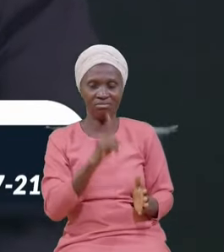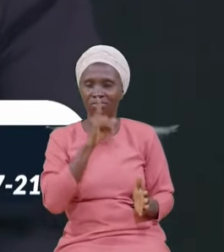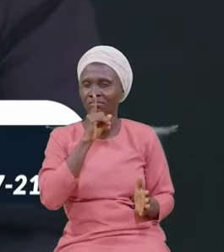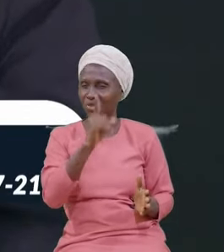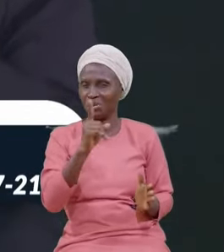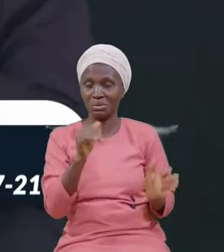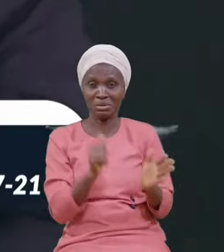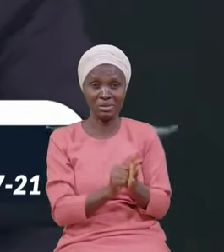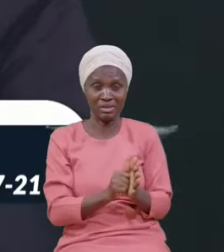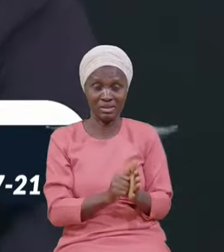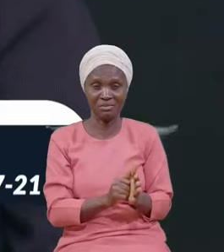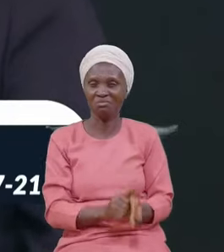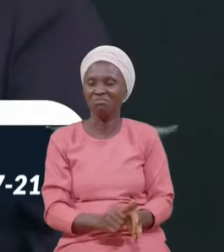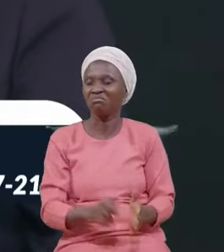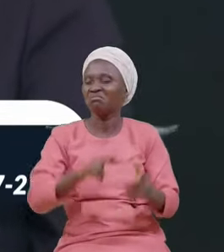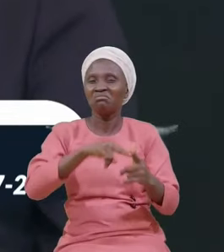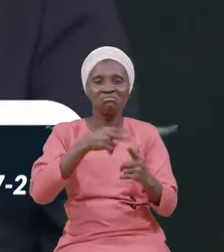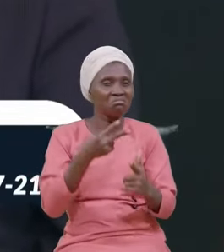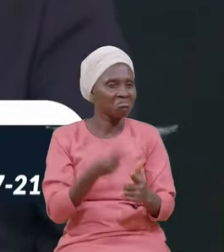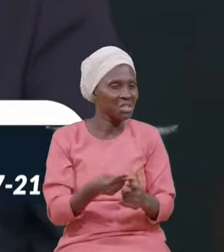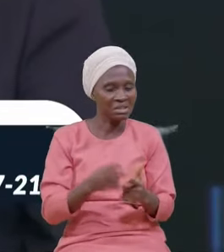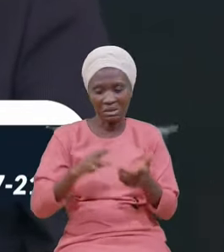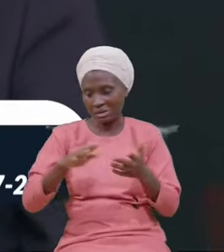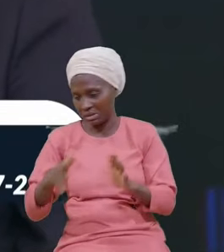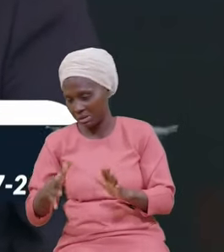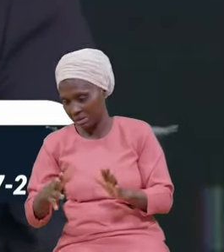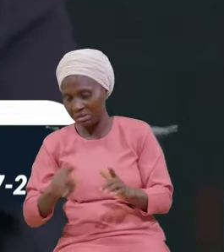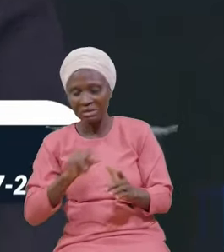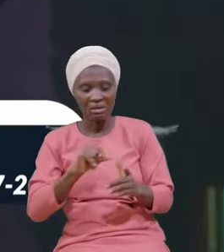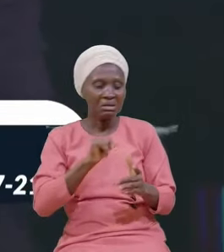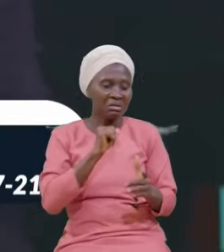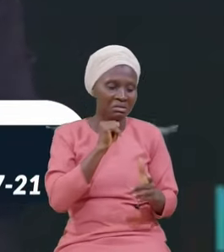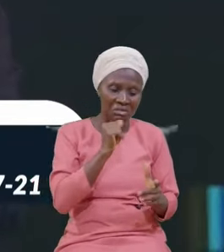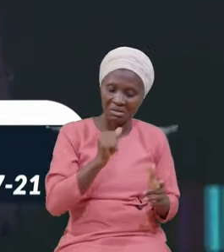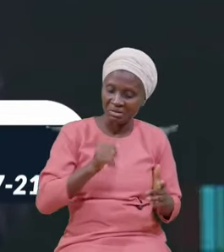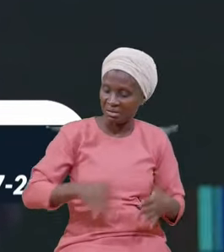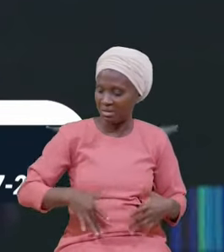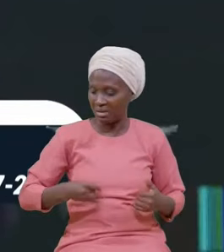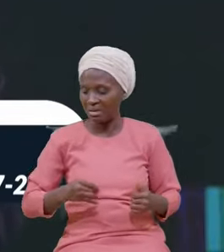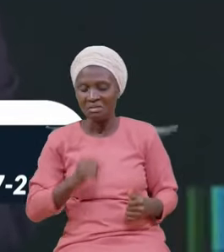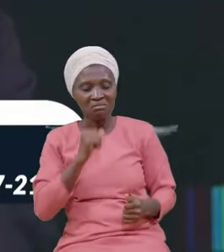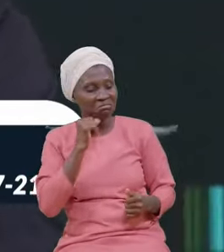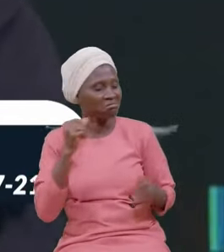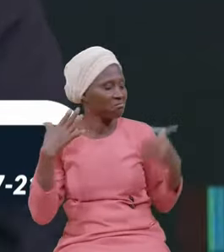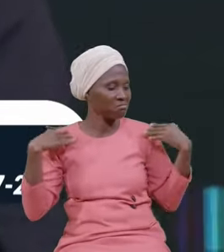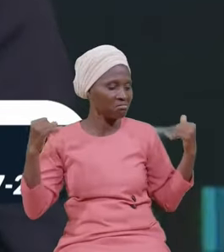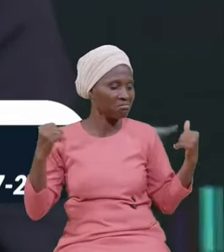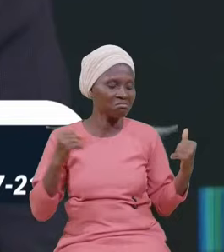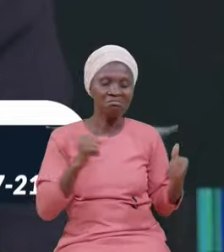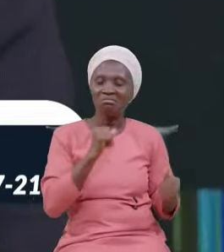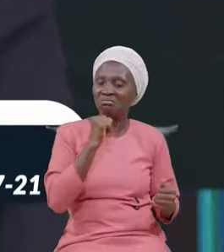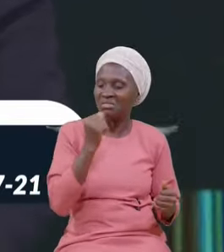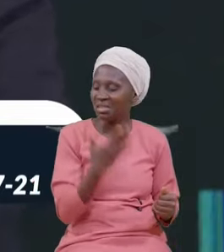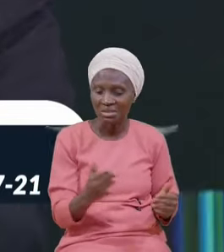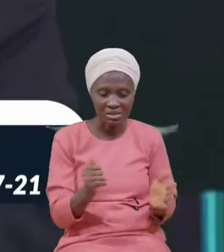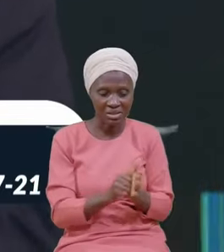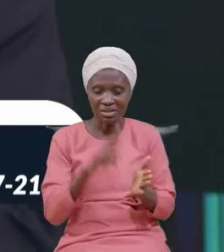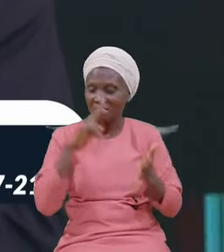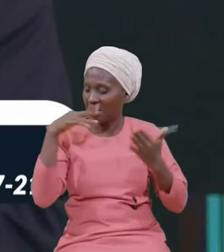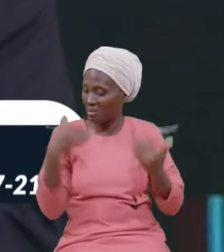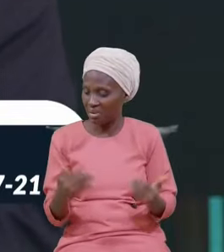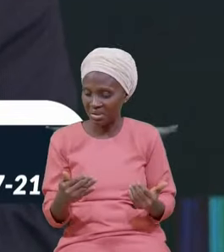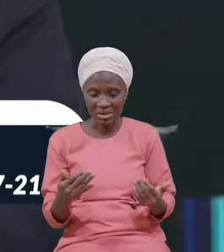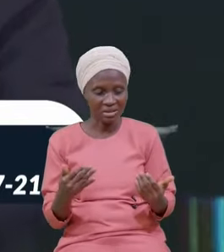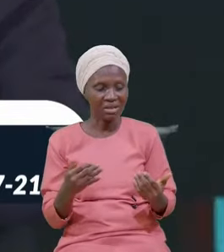life No Angels no principalities no powers no things present no things to come